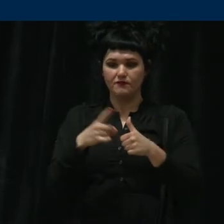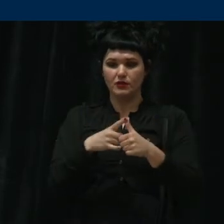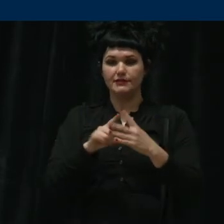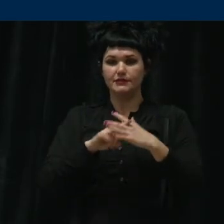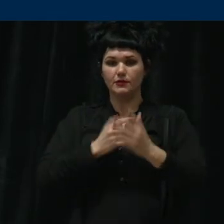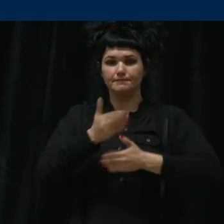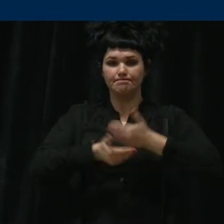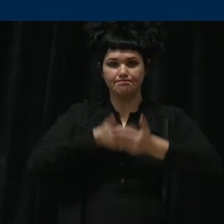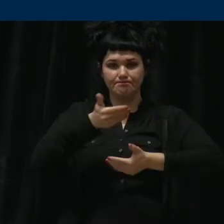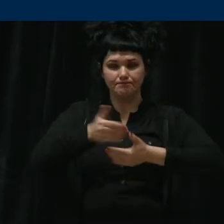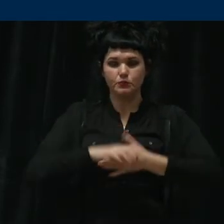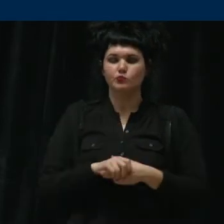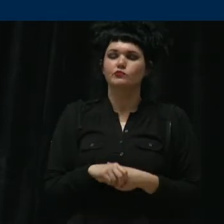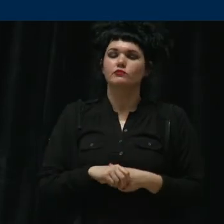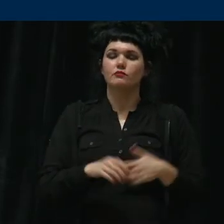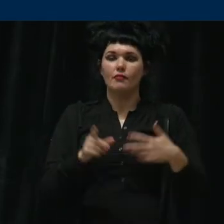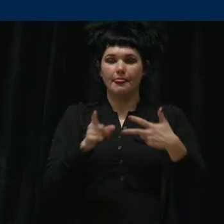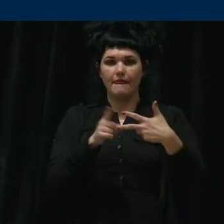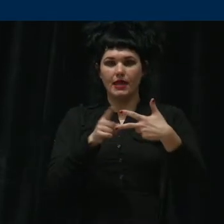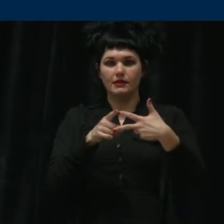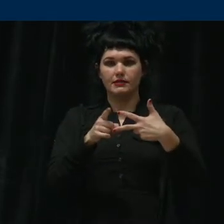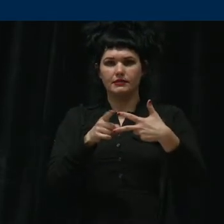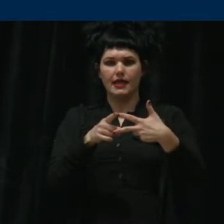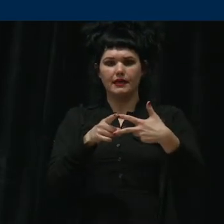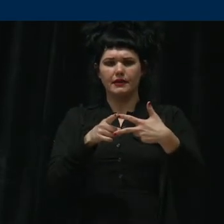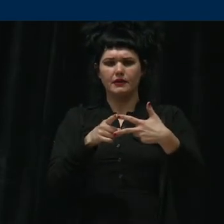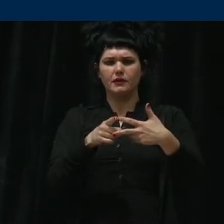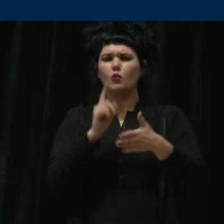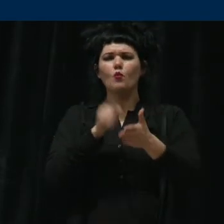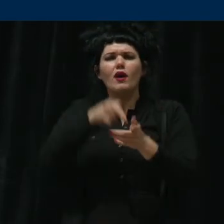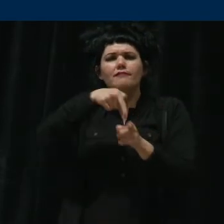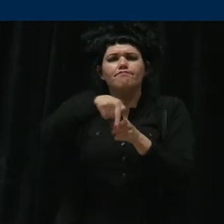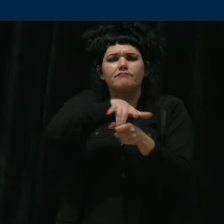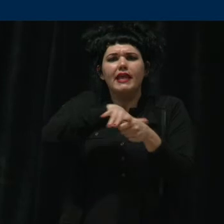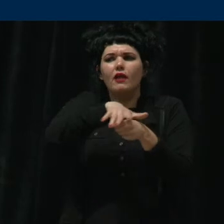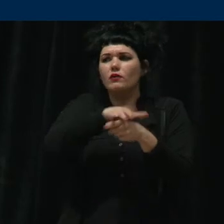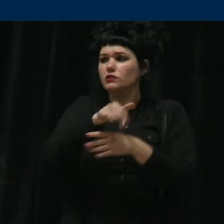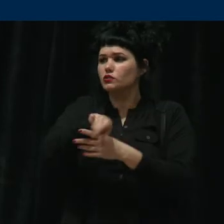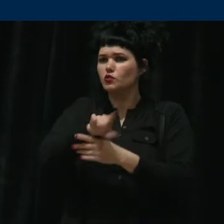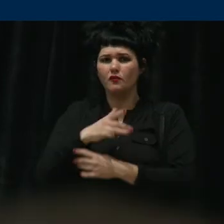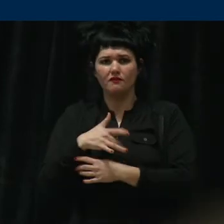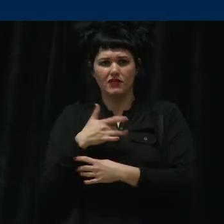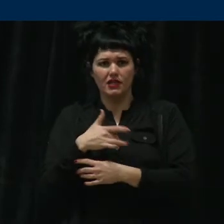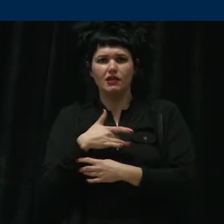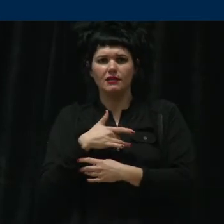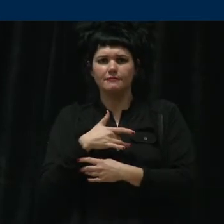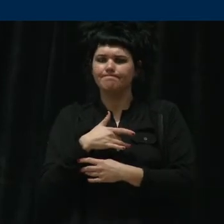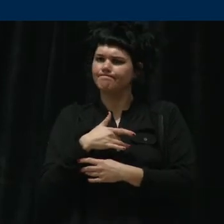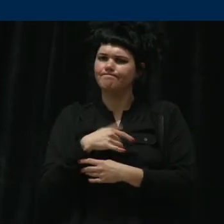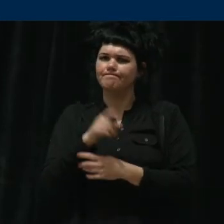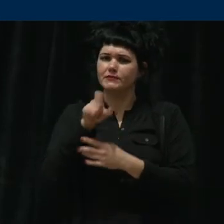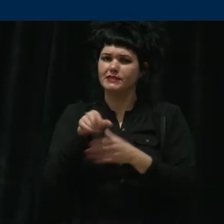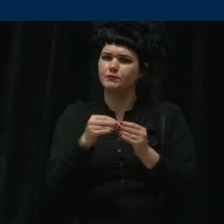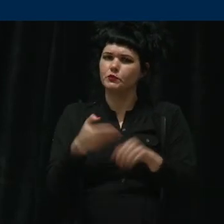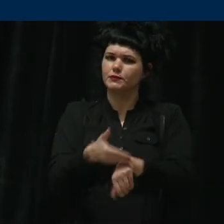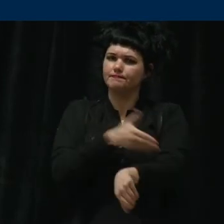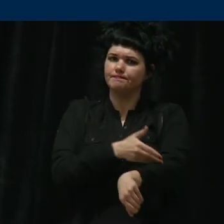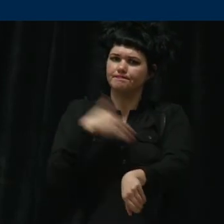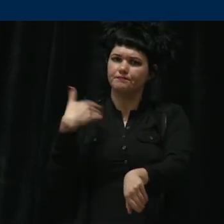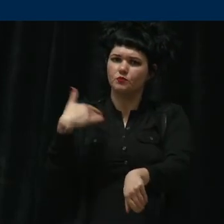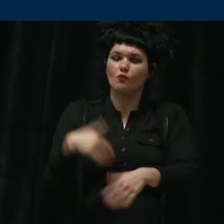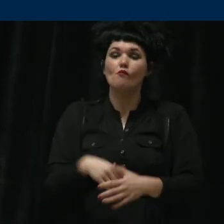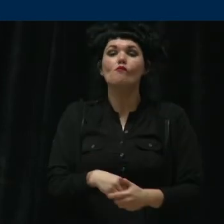process? Second, in what areas do you feel there's a need for greater progress?